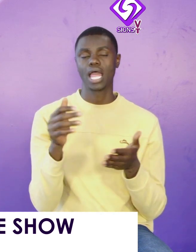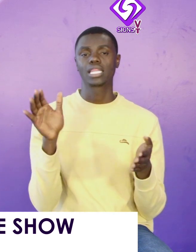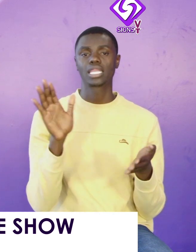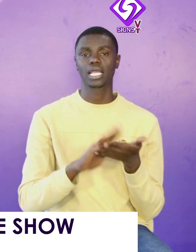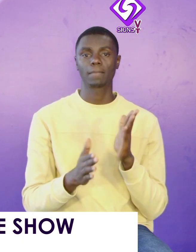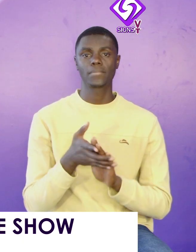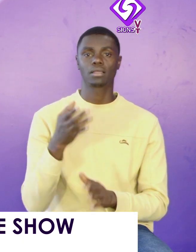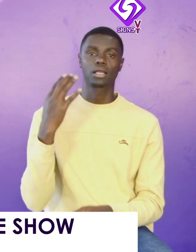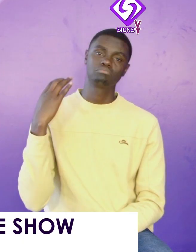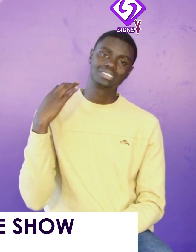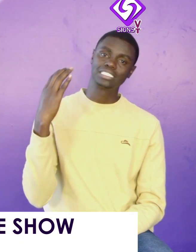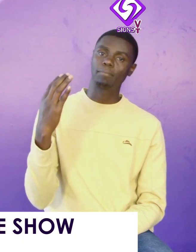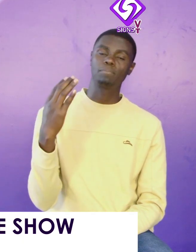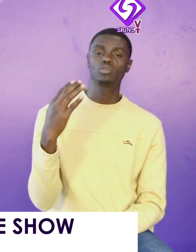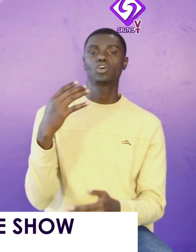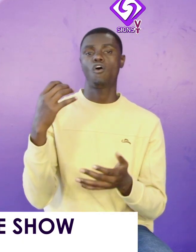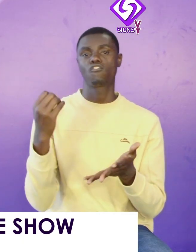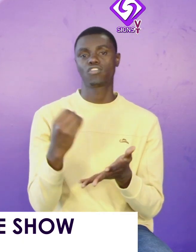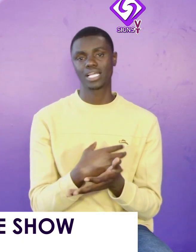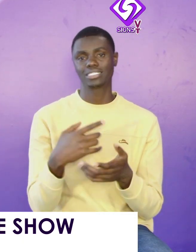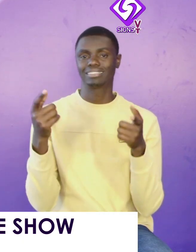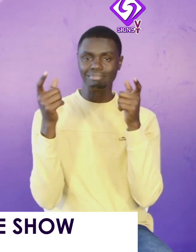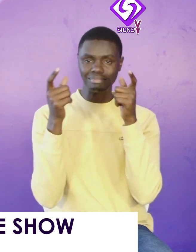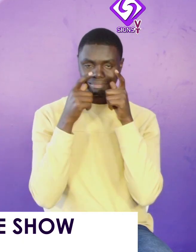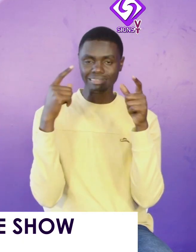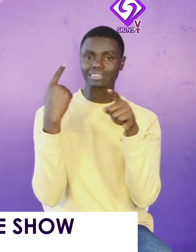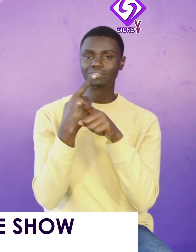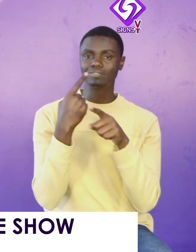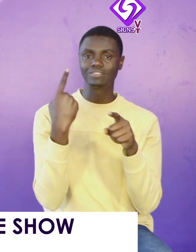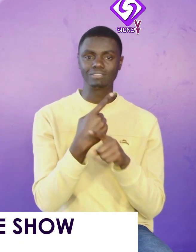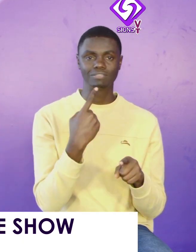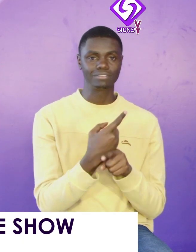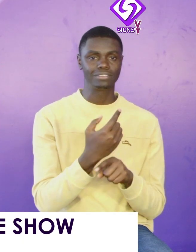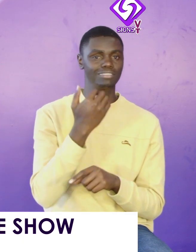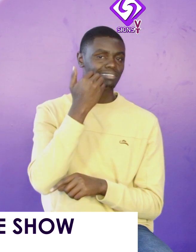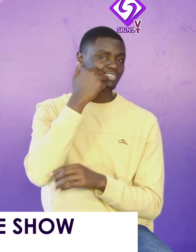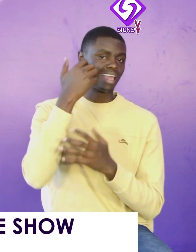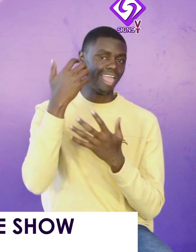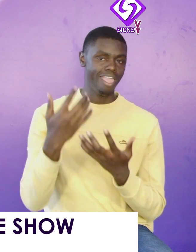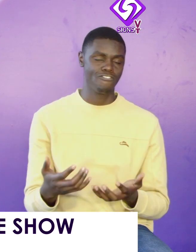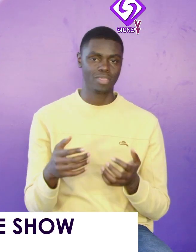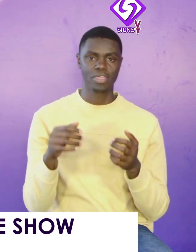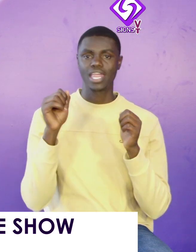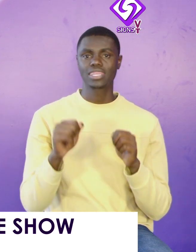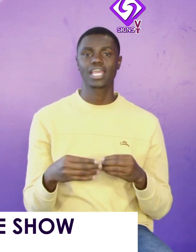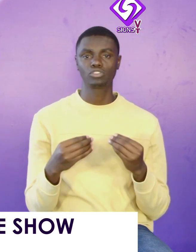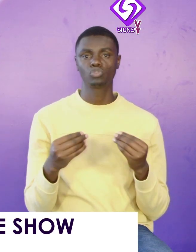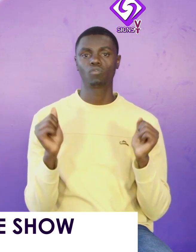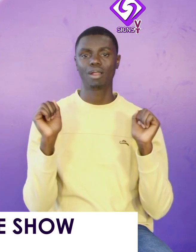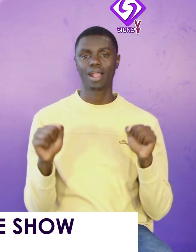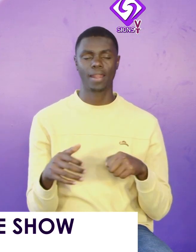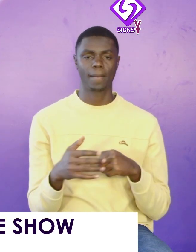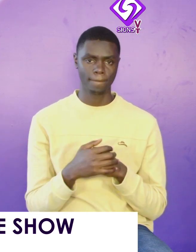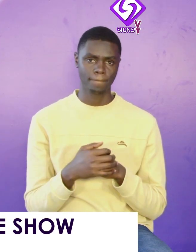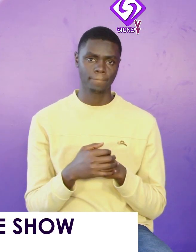cancer, HIV and AIDS, and other many chronic illnesses. They can overcome it. And they